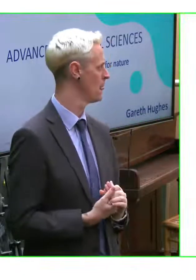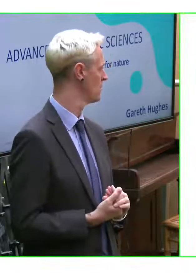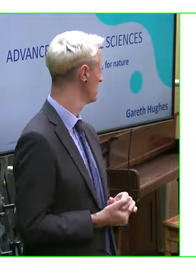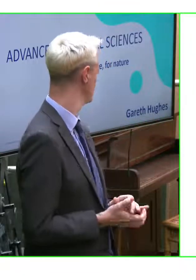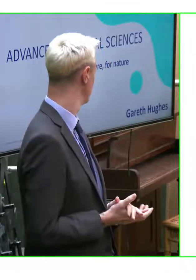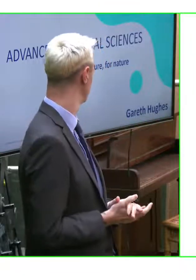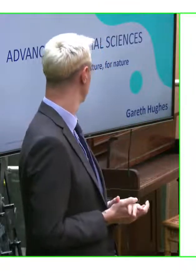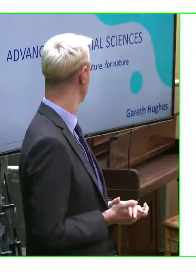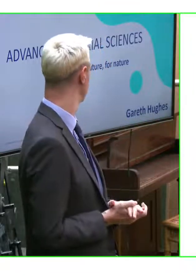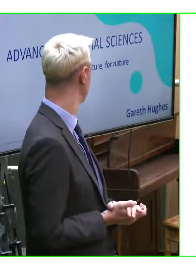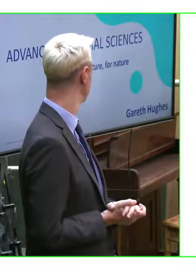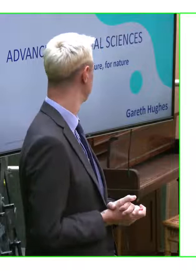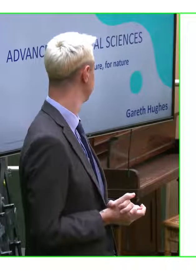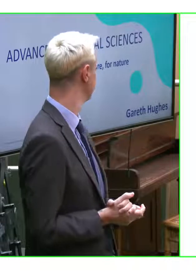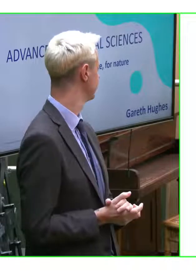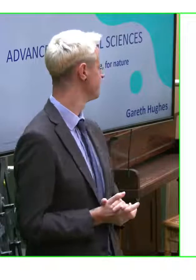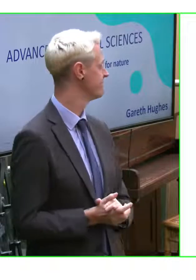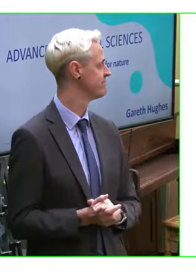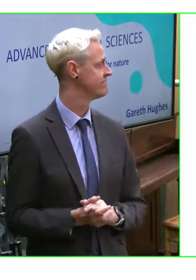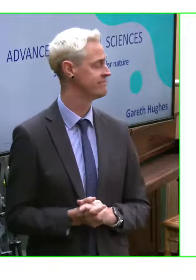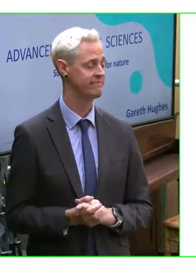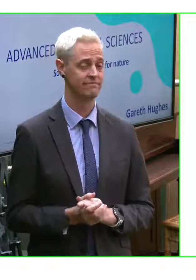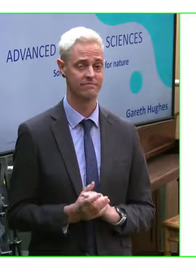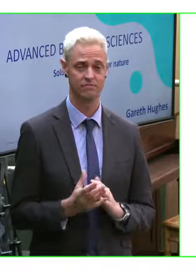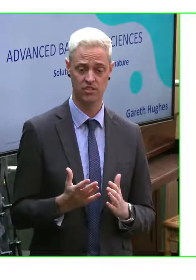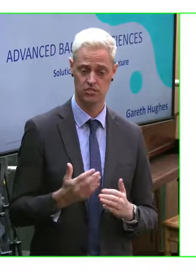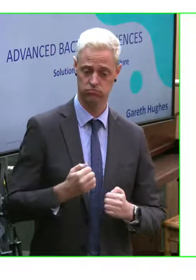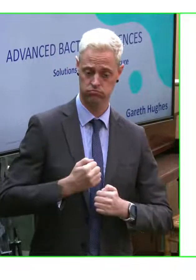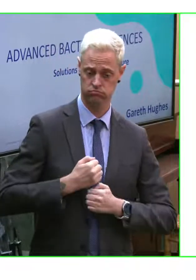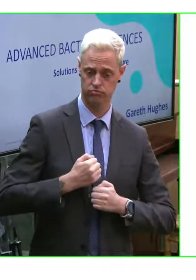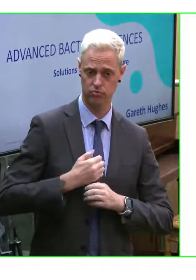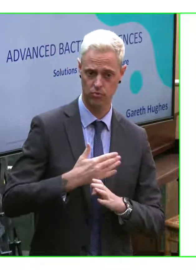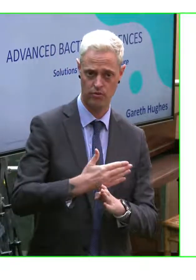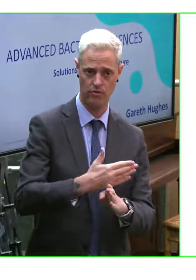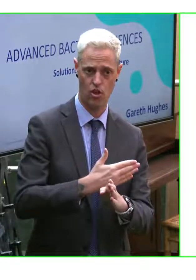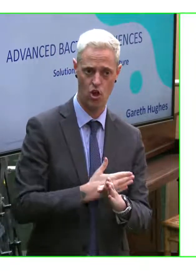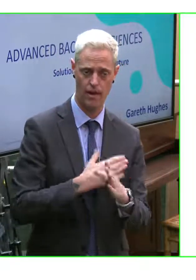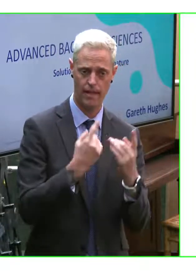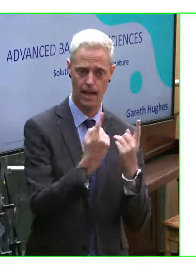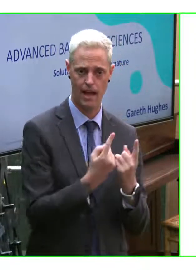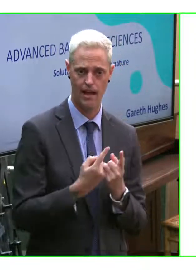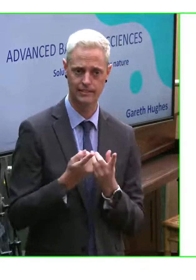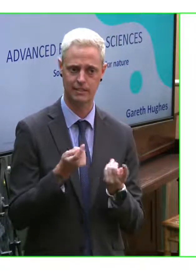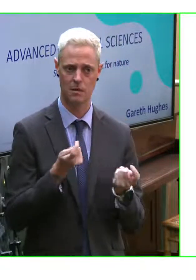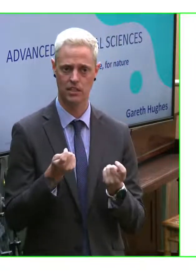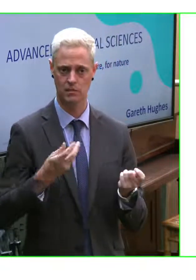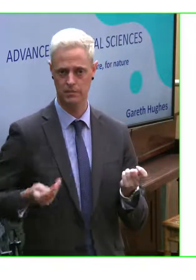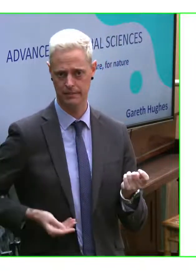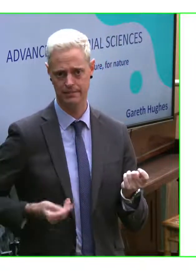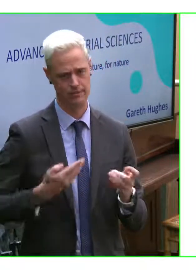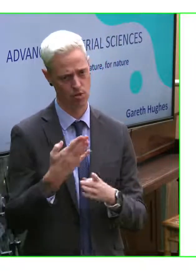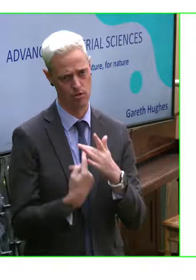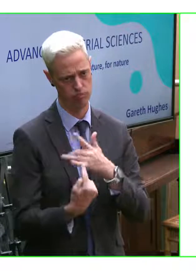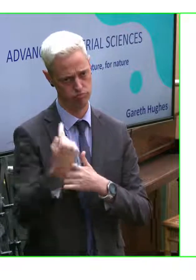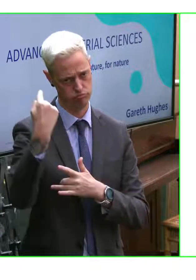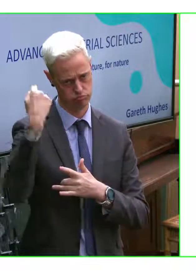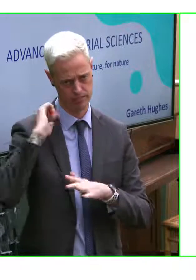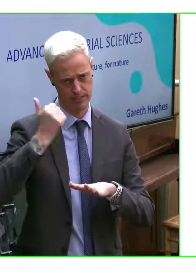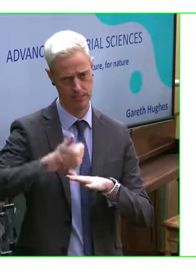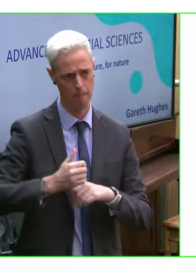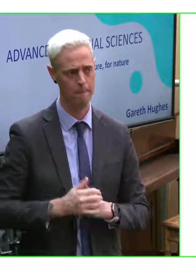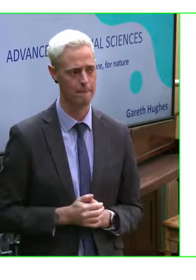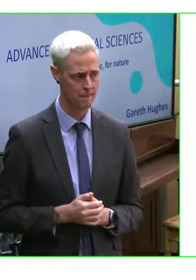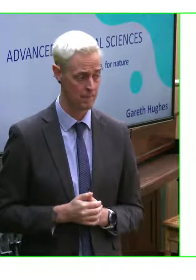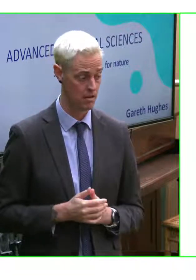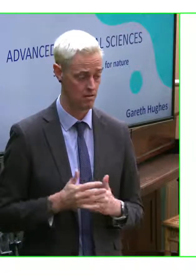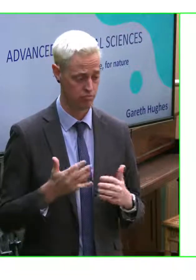on. We were one of the very early sort of environmentally focused asset management advisory businesses. And